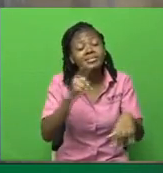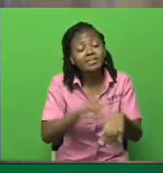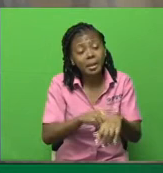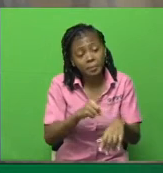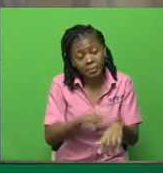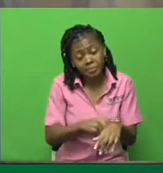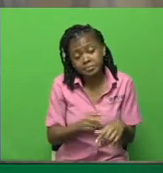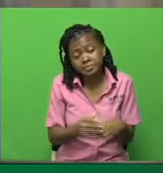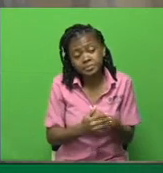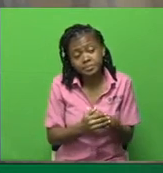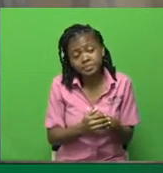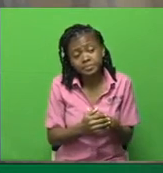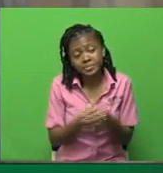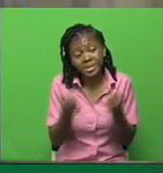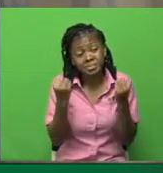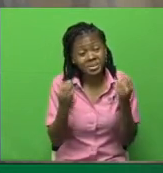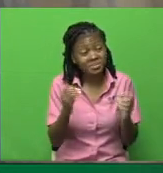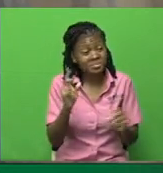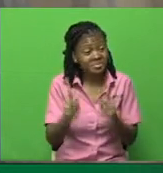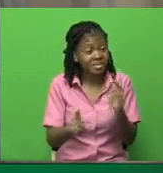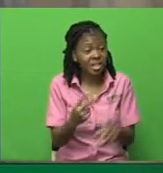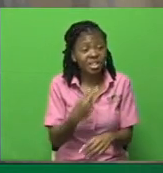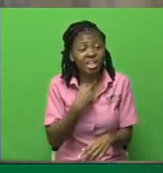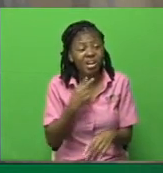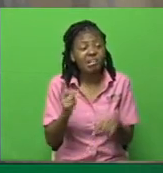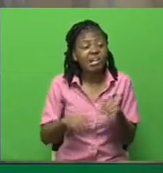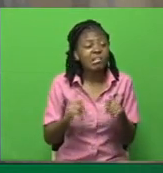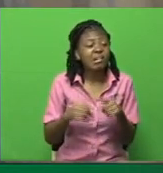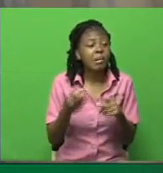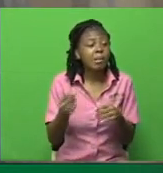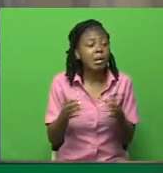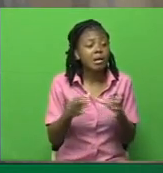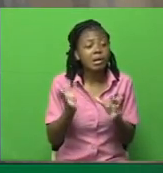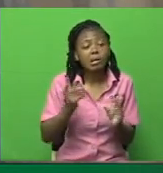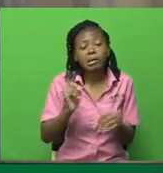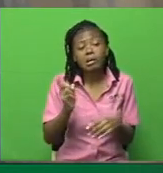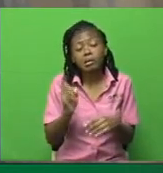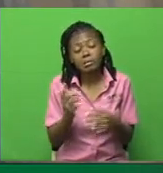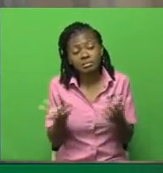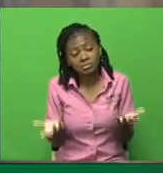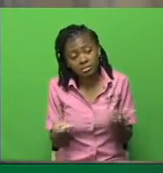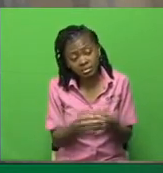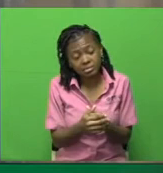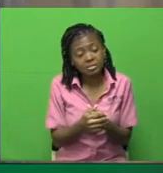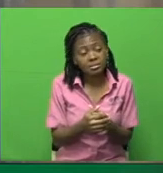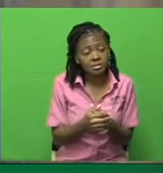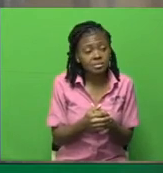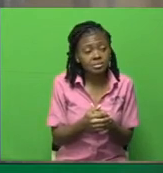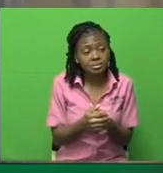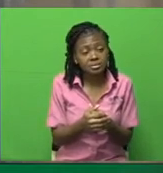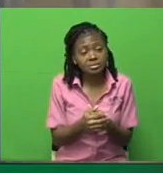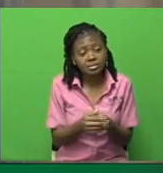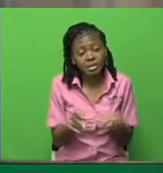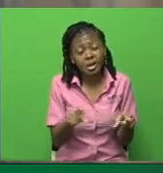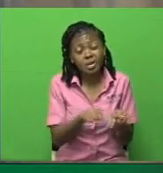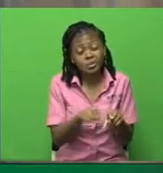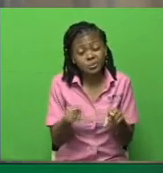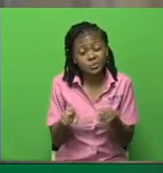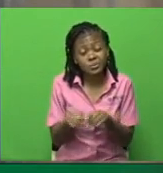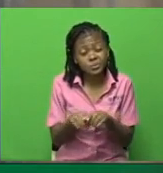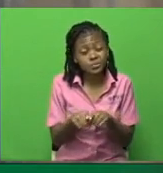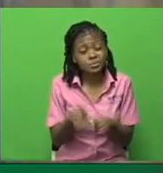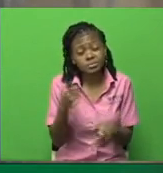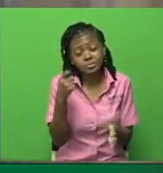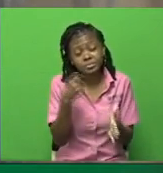no longer within the reach of so many persons apart from the extra cost to drivers they already announcements of price